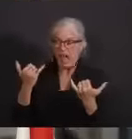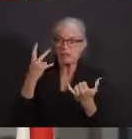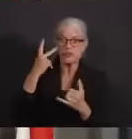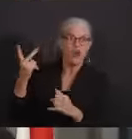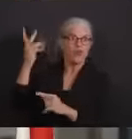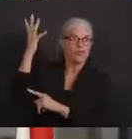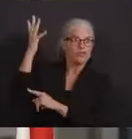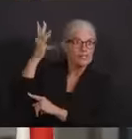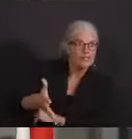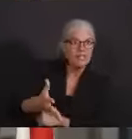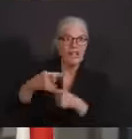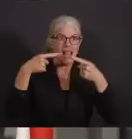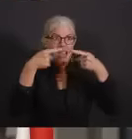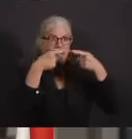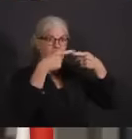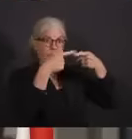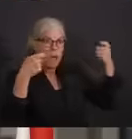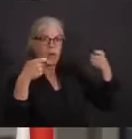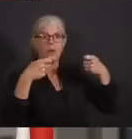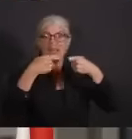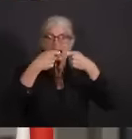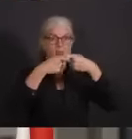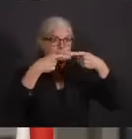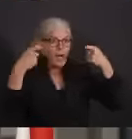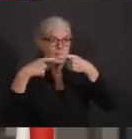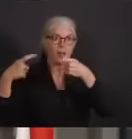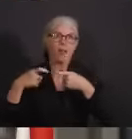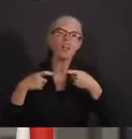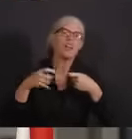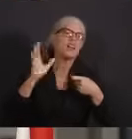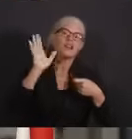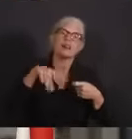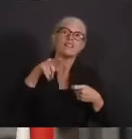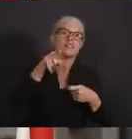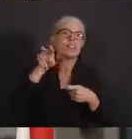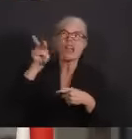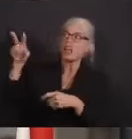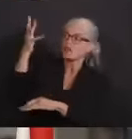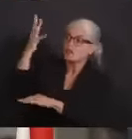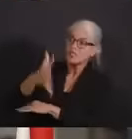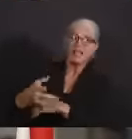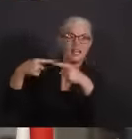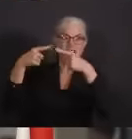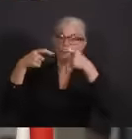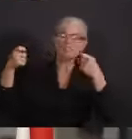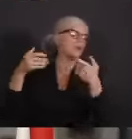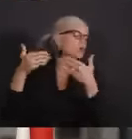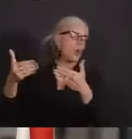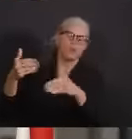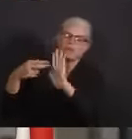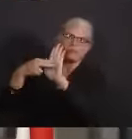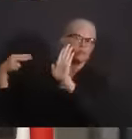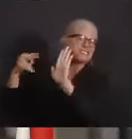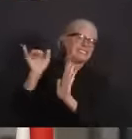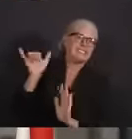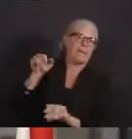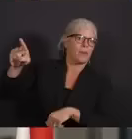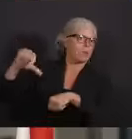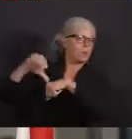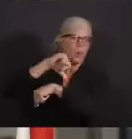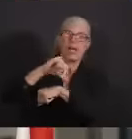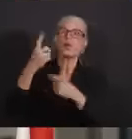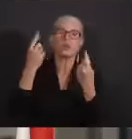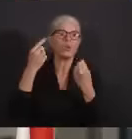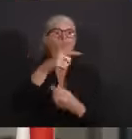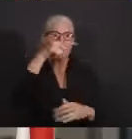snapping, power's popping, you do have to treat it like a tornado. And then if you are in a tornado warning, that's a duck and cover in